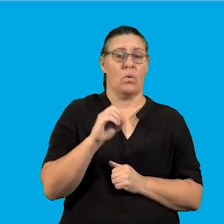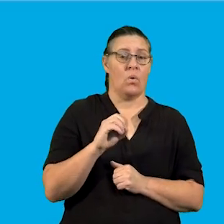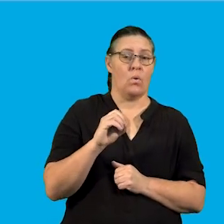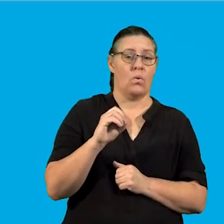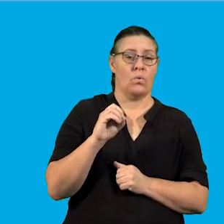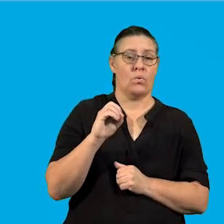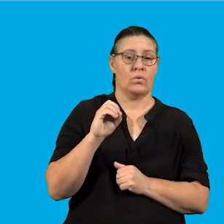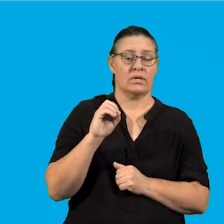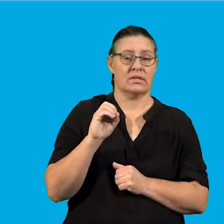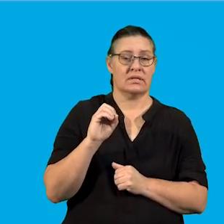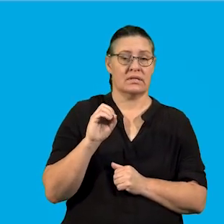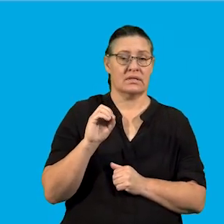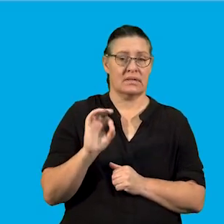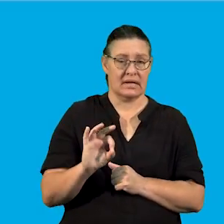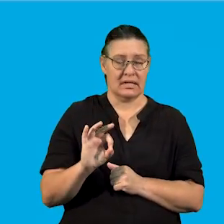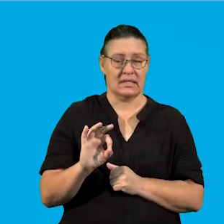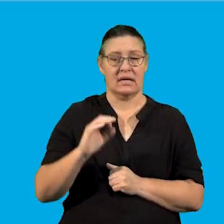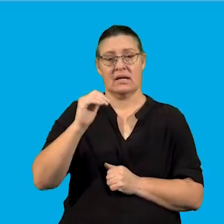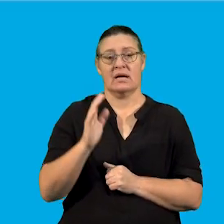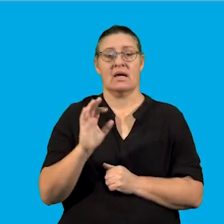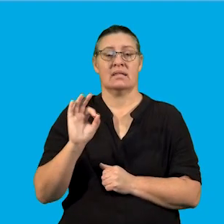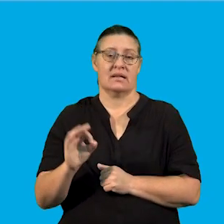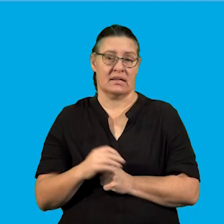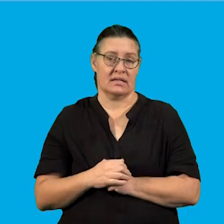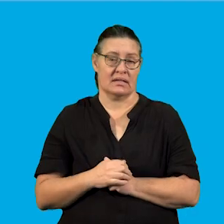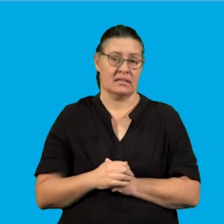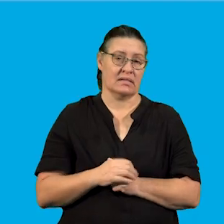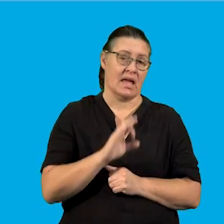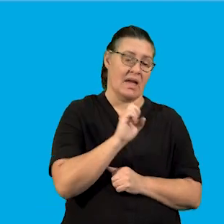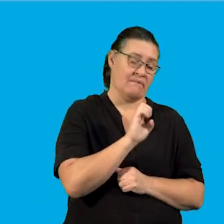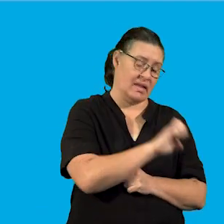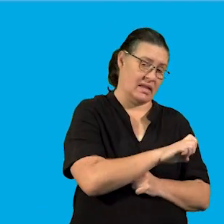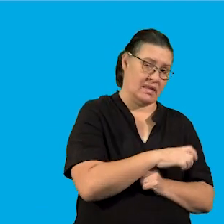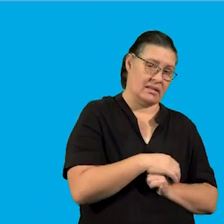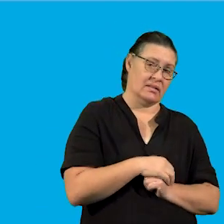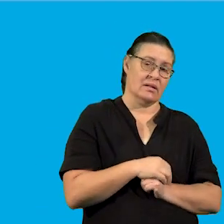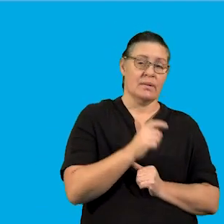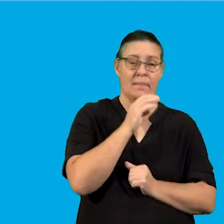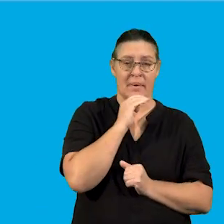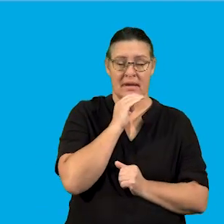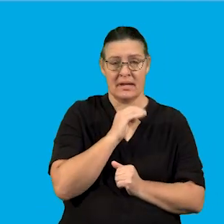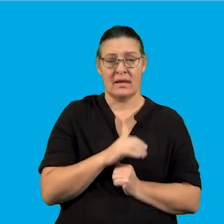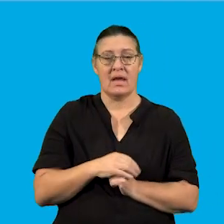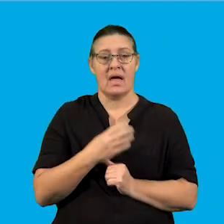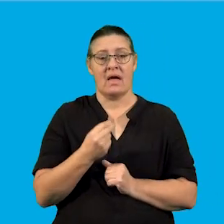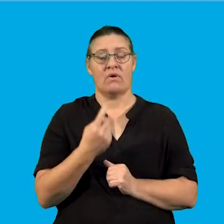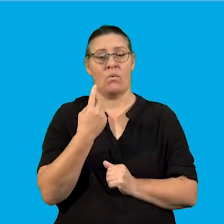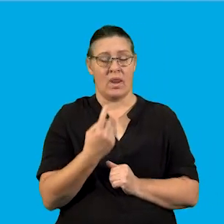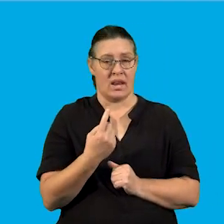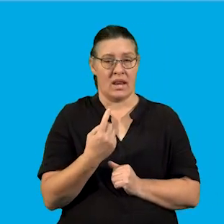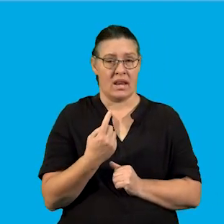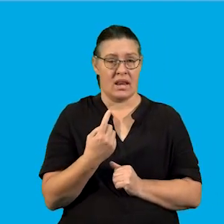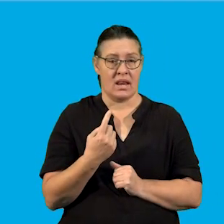NO3, and then we have the 3 outside the bracket. There's an Fe here. So this is just simply, that means we only have